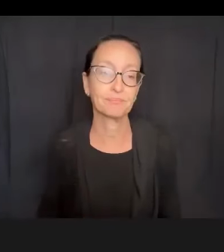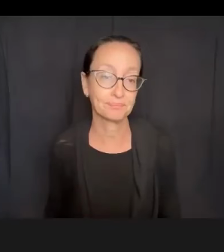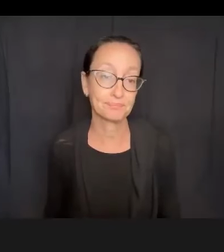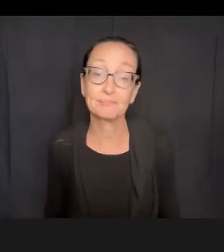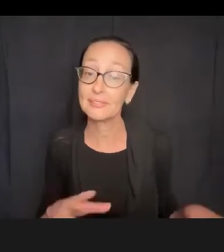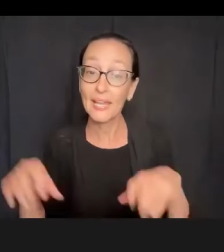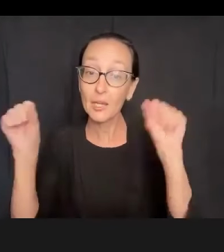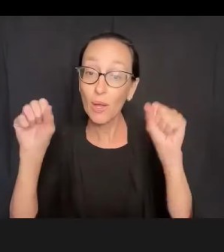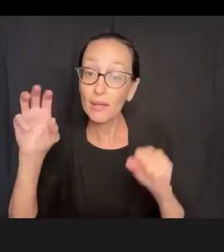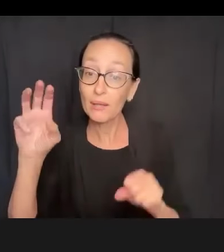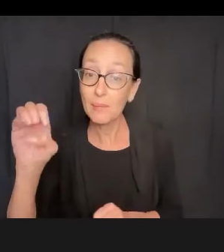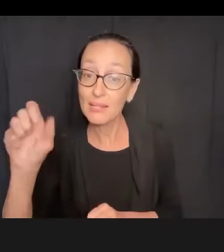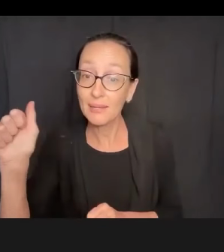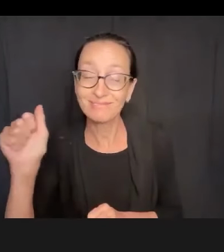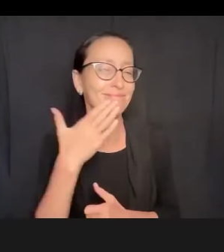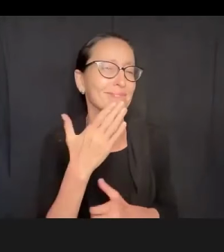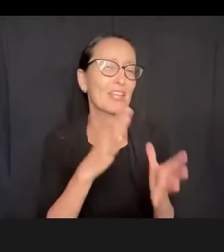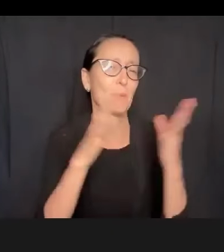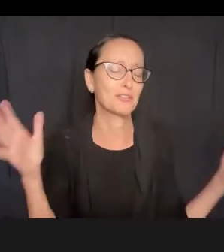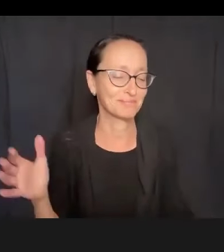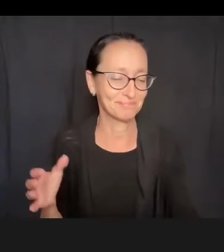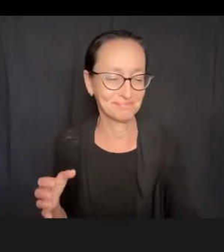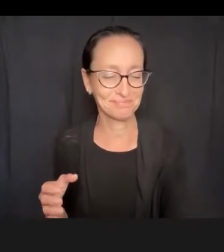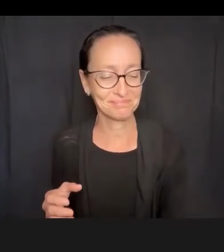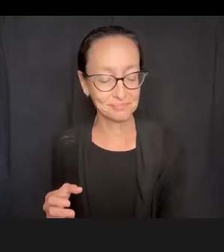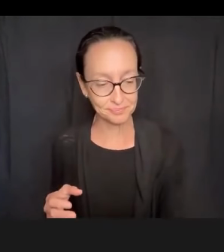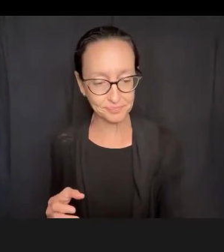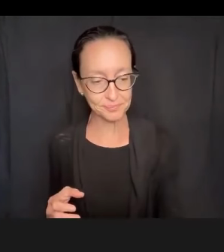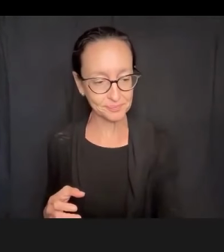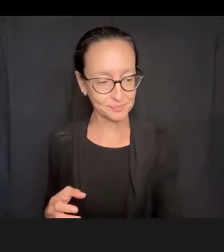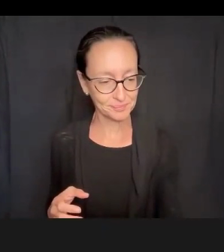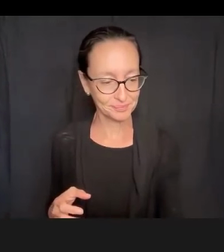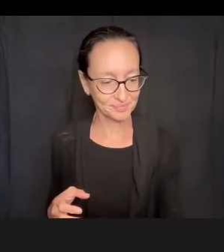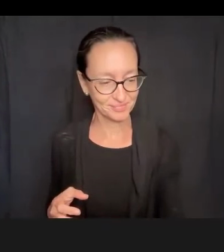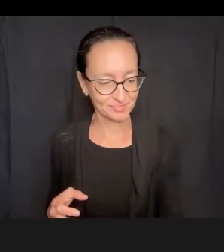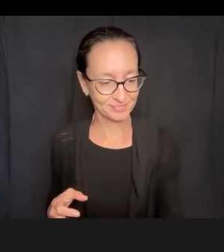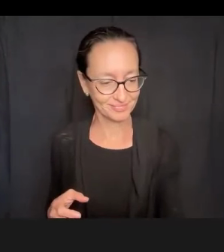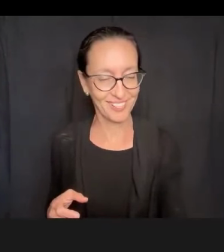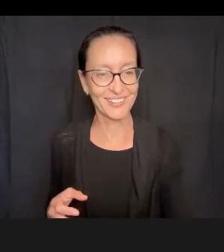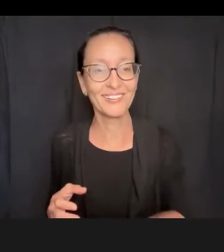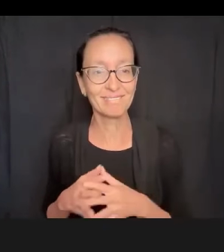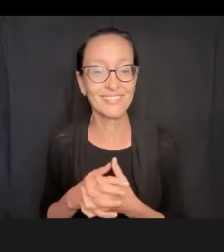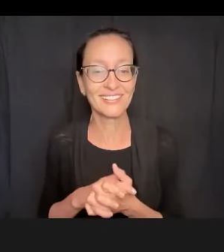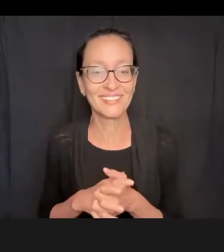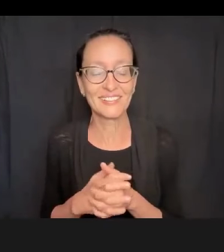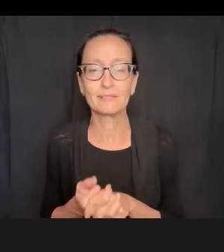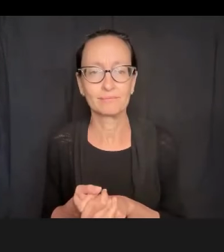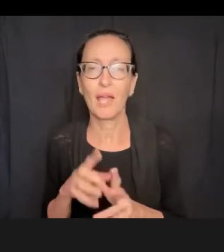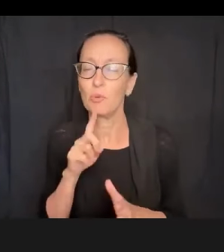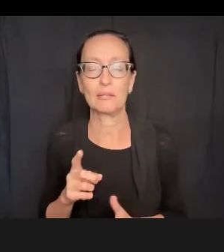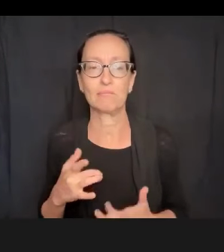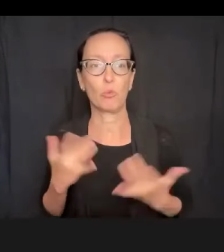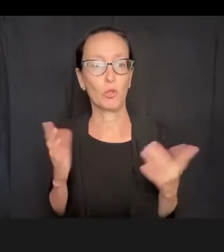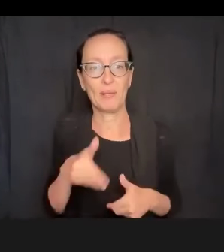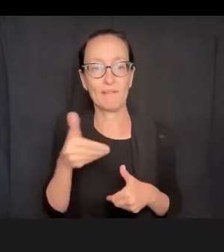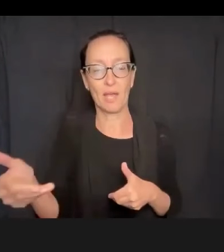much. It's really exciting to be here because so much of what was just talked about and so many of